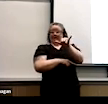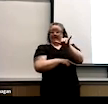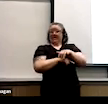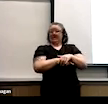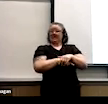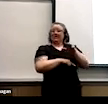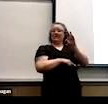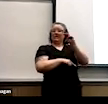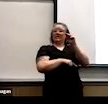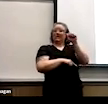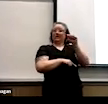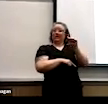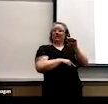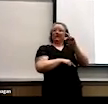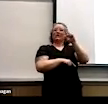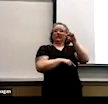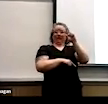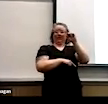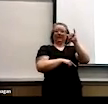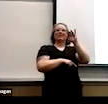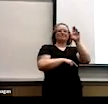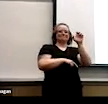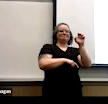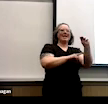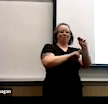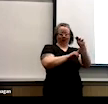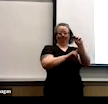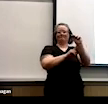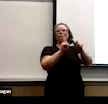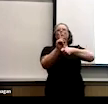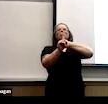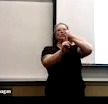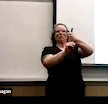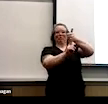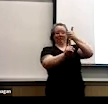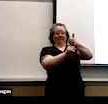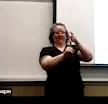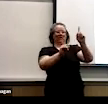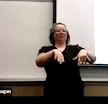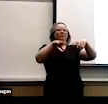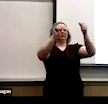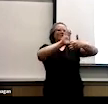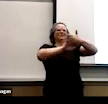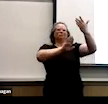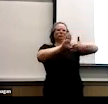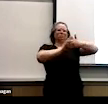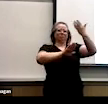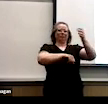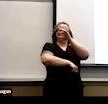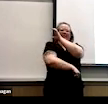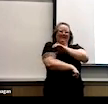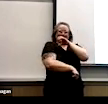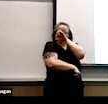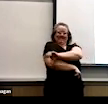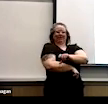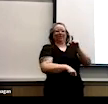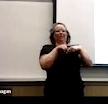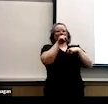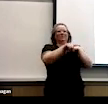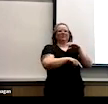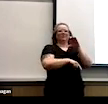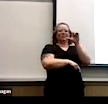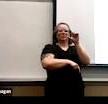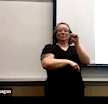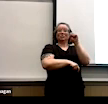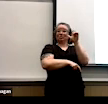a cardiologist, a nephrologist, a dermatologist, and often a psychiatrist. And instead of, because I can think of one patient